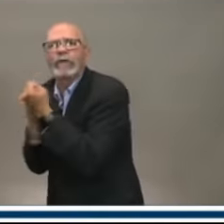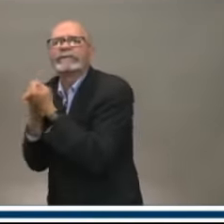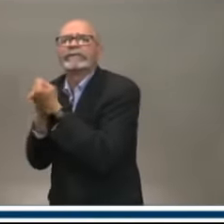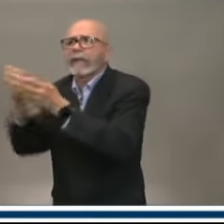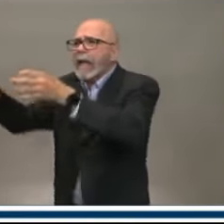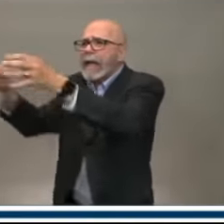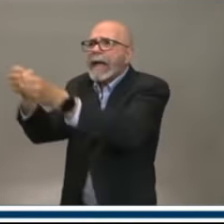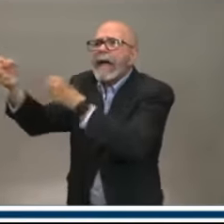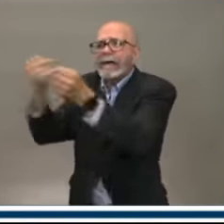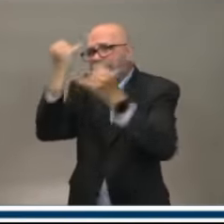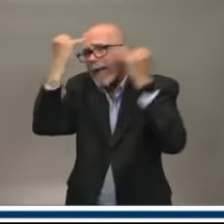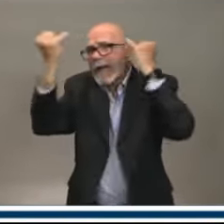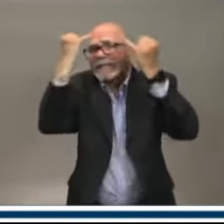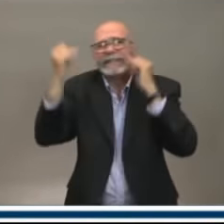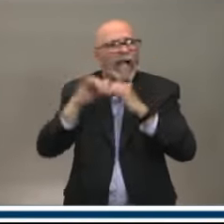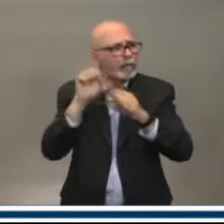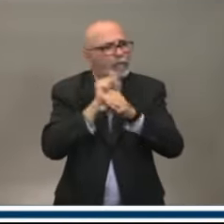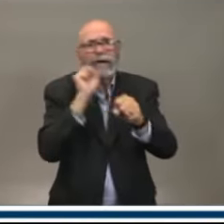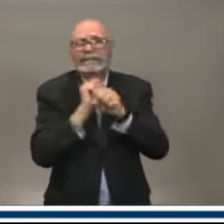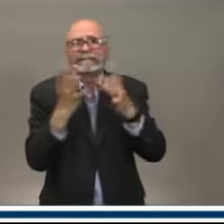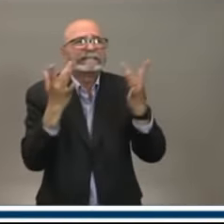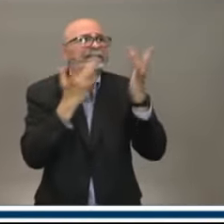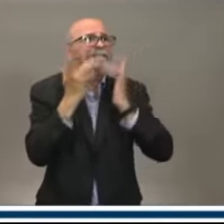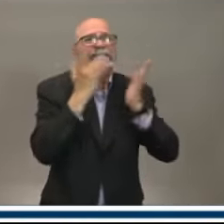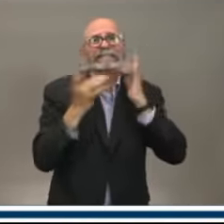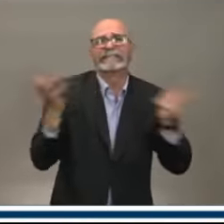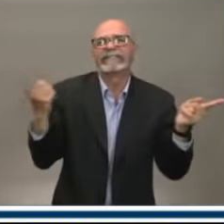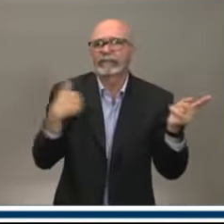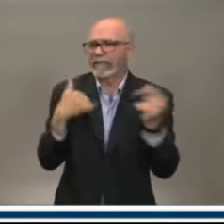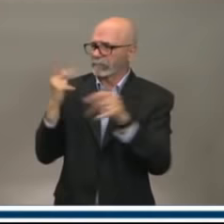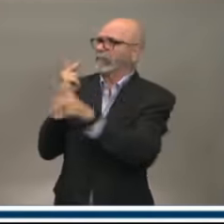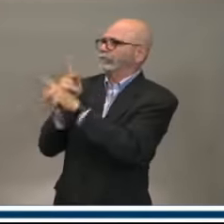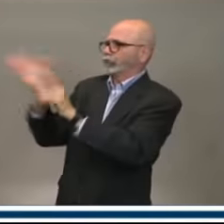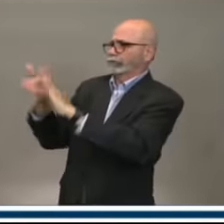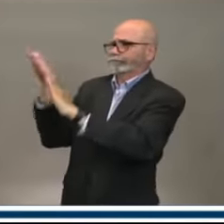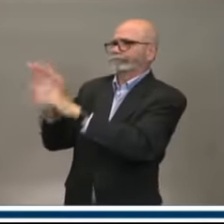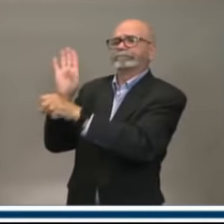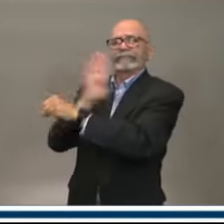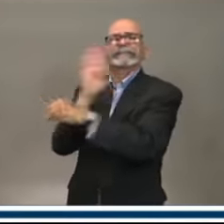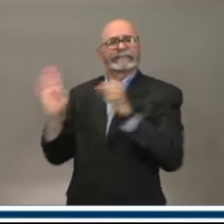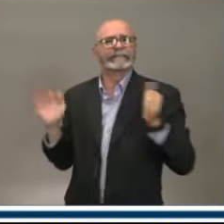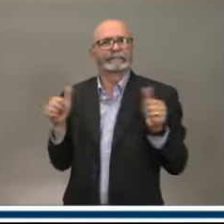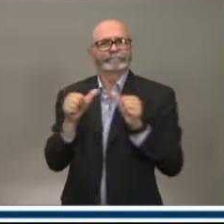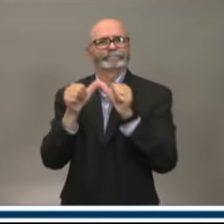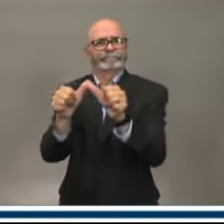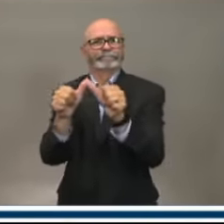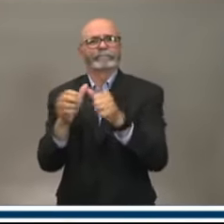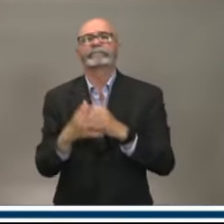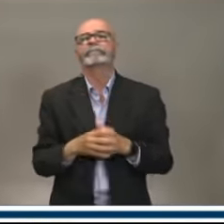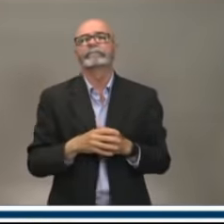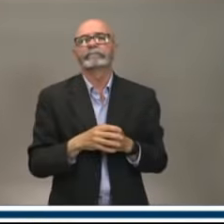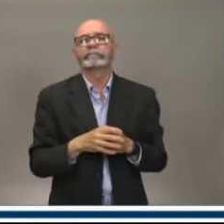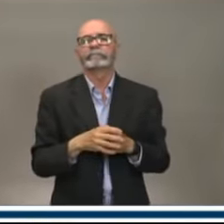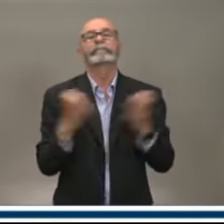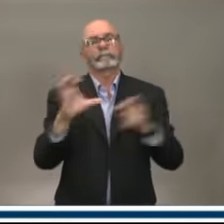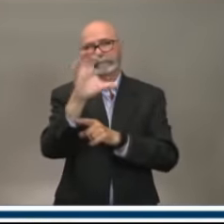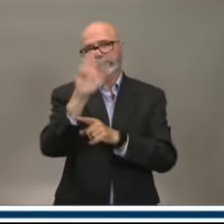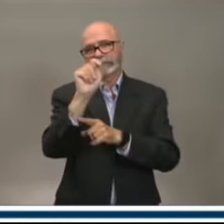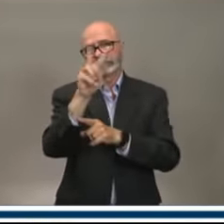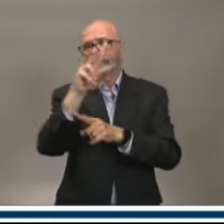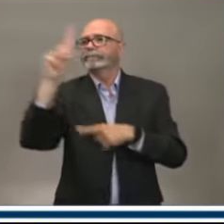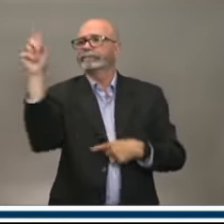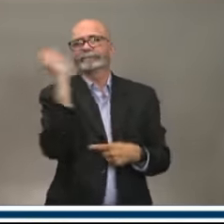Nova Scotians to keep employed? Next question will go to Natasha Pace with CTV.